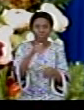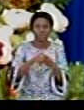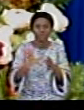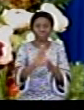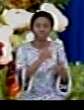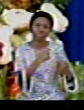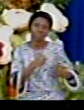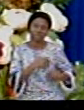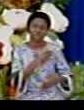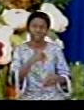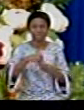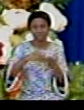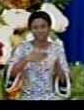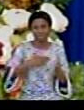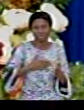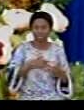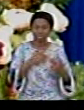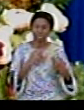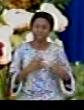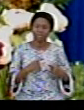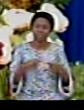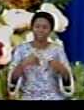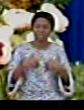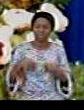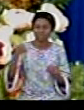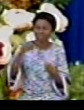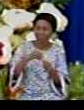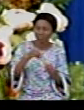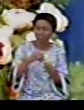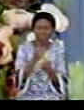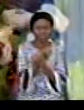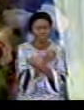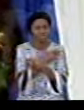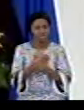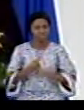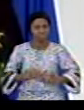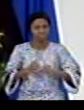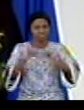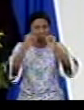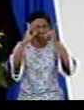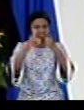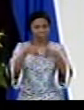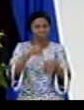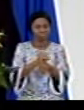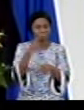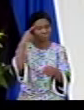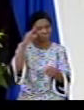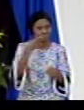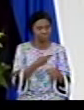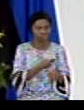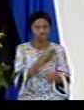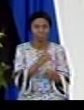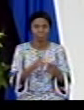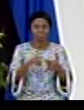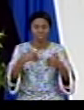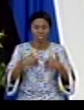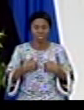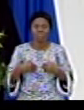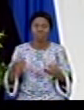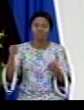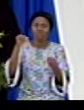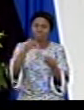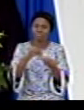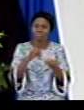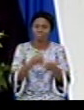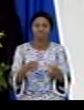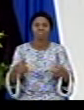more affection, to have more love, to have more commitment, to have more intimacy, to have all that